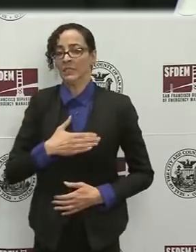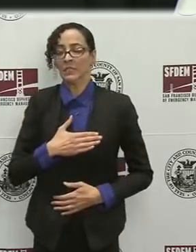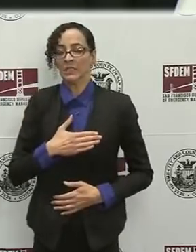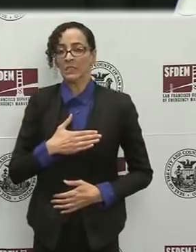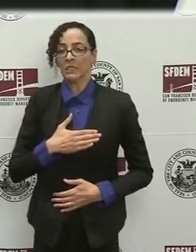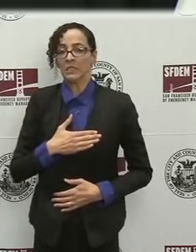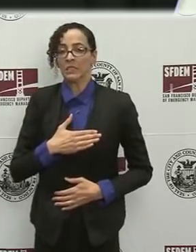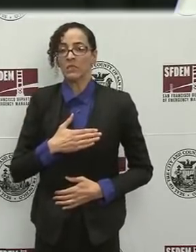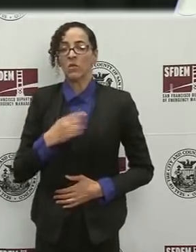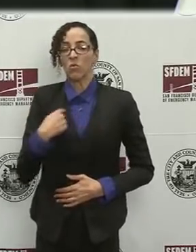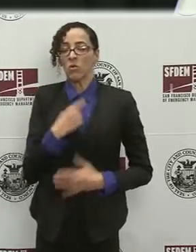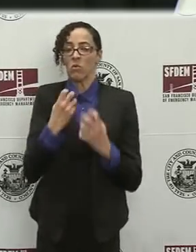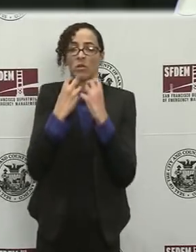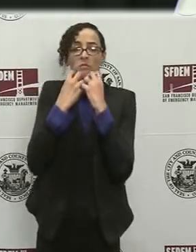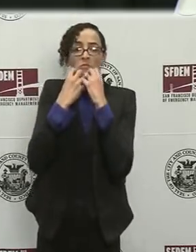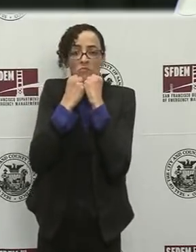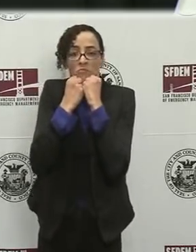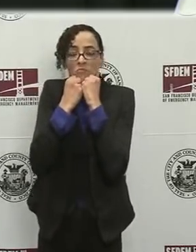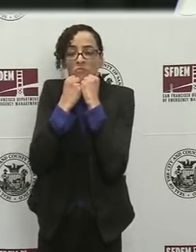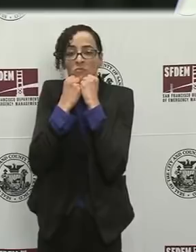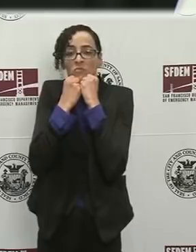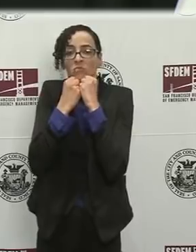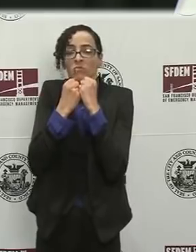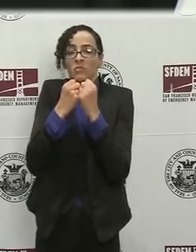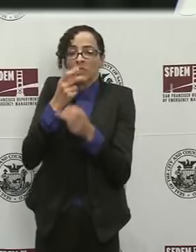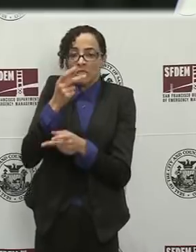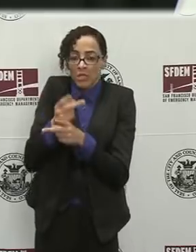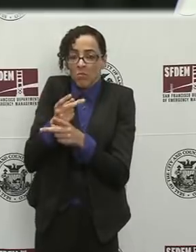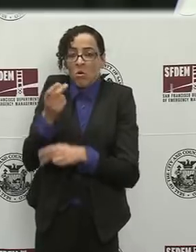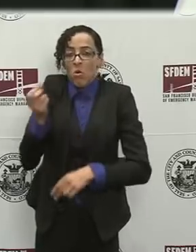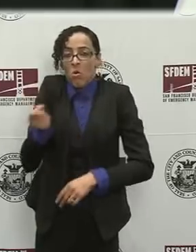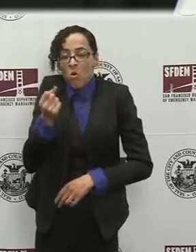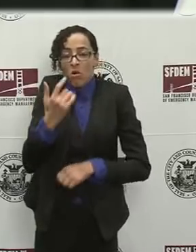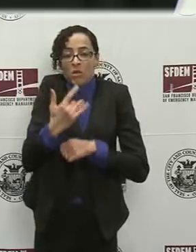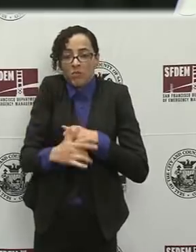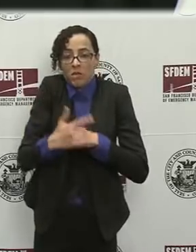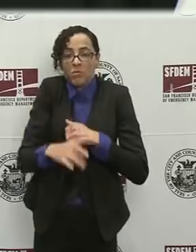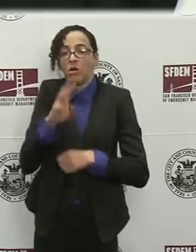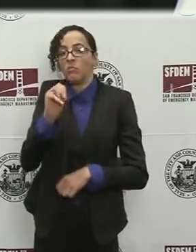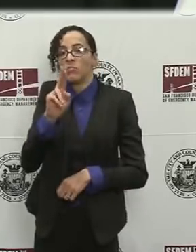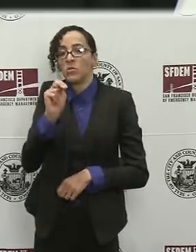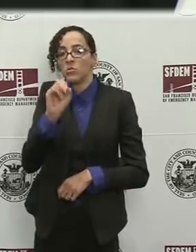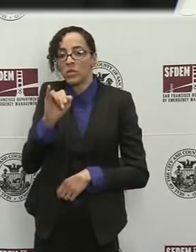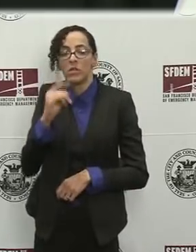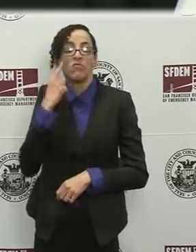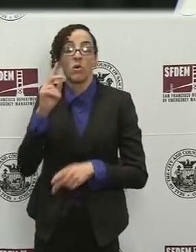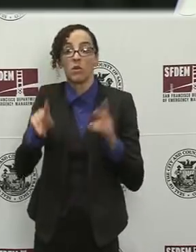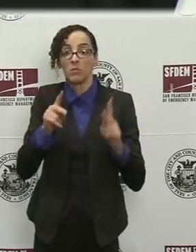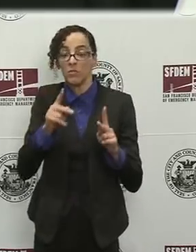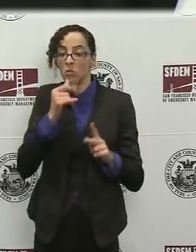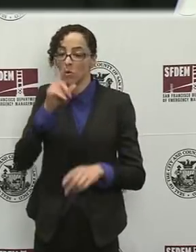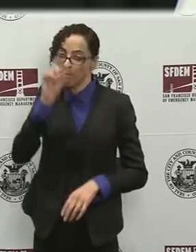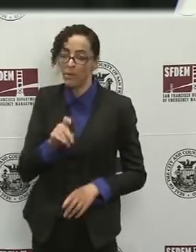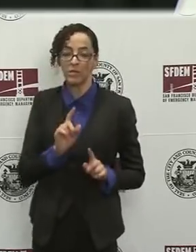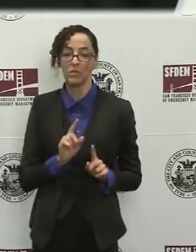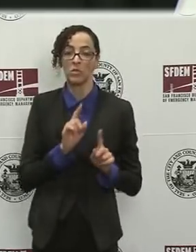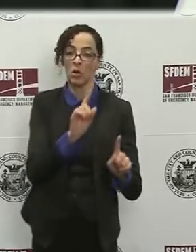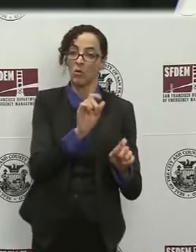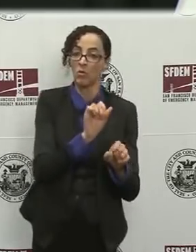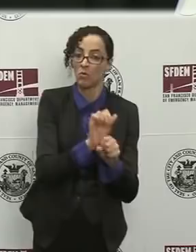for delivering essential workers to work and for allowing San Franciscans to access essential